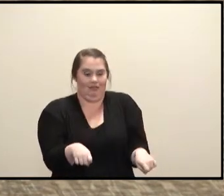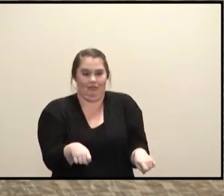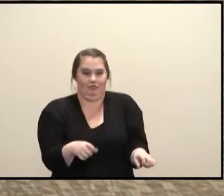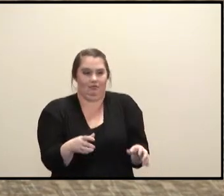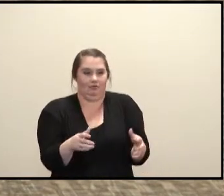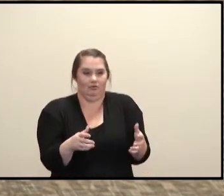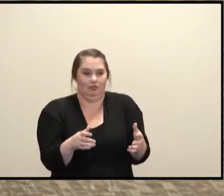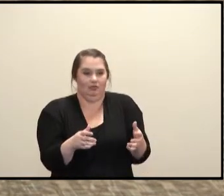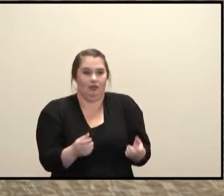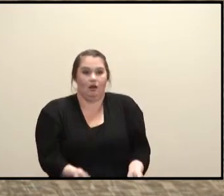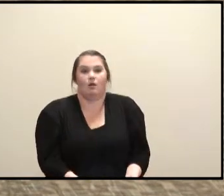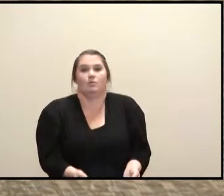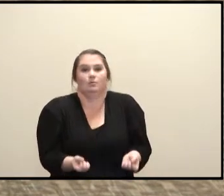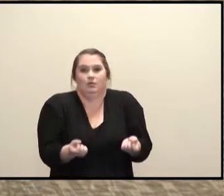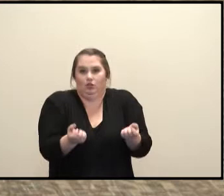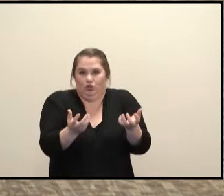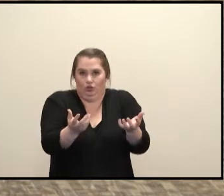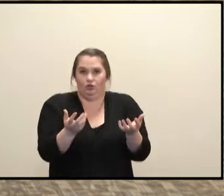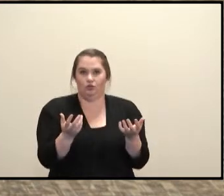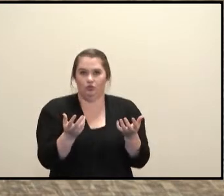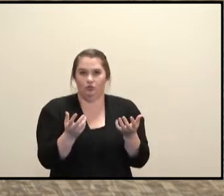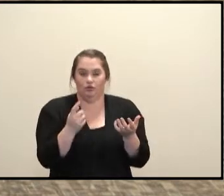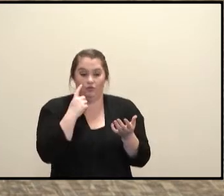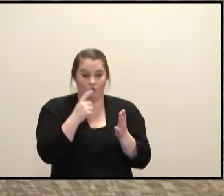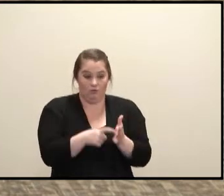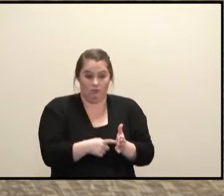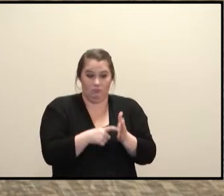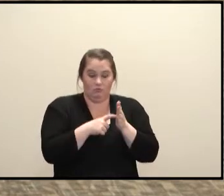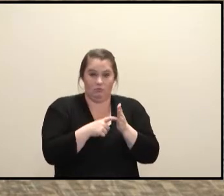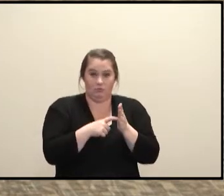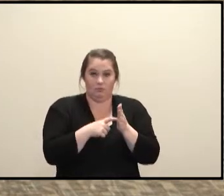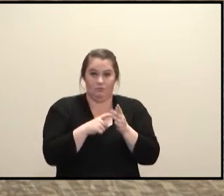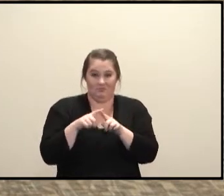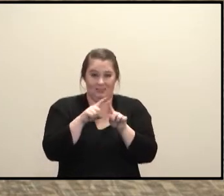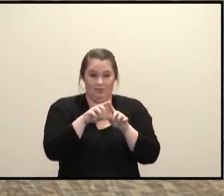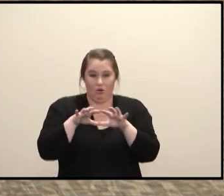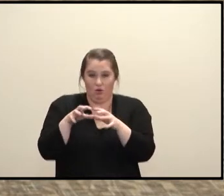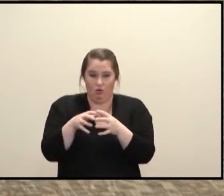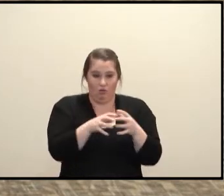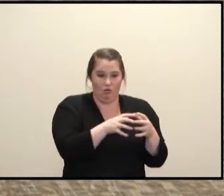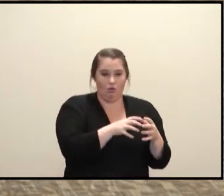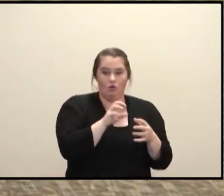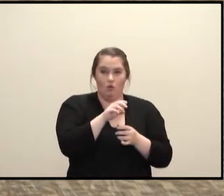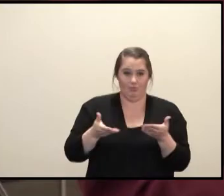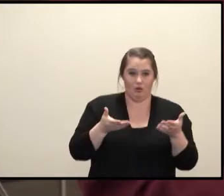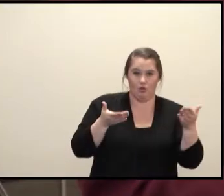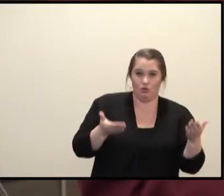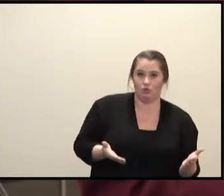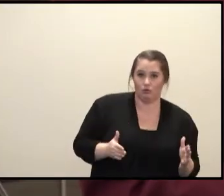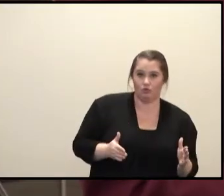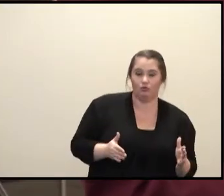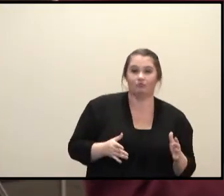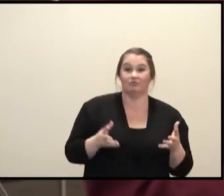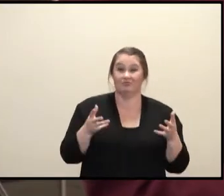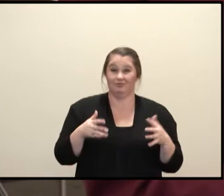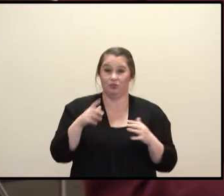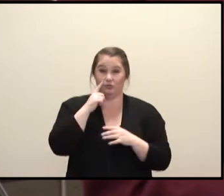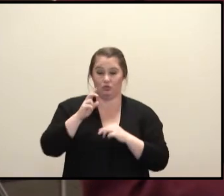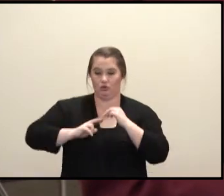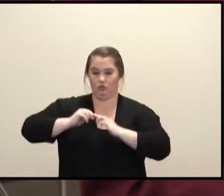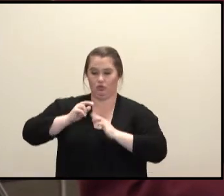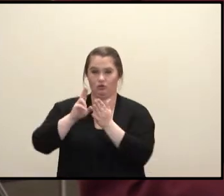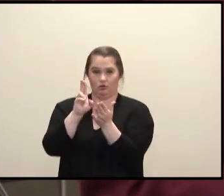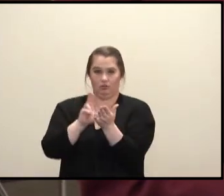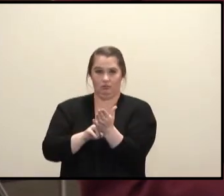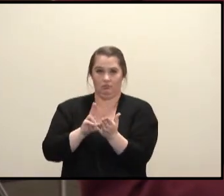with having a requirement or a category on local contractors. For construction